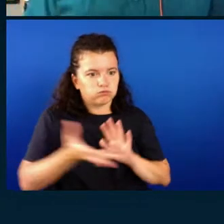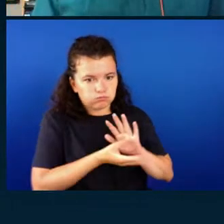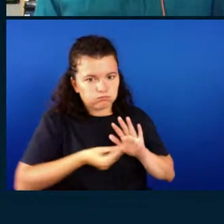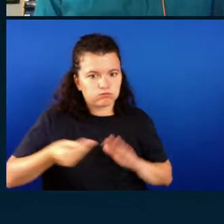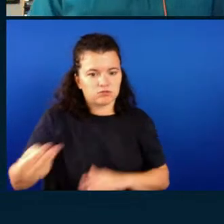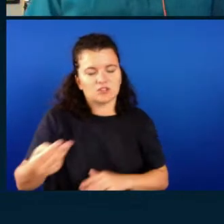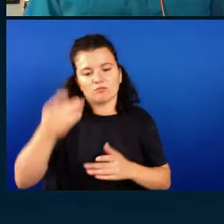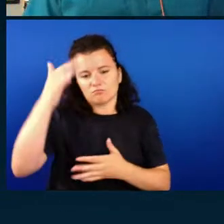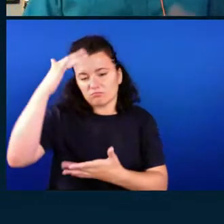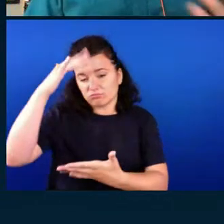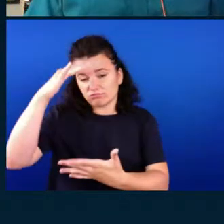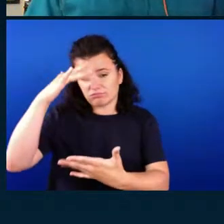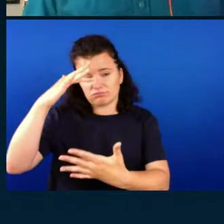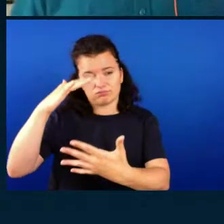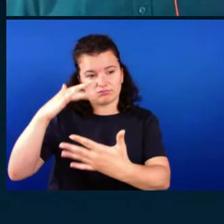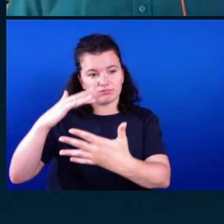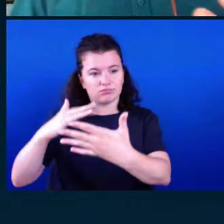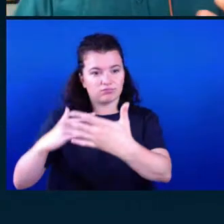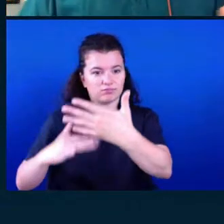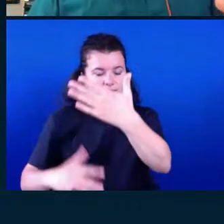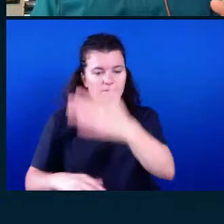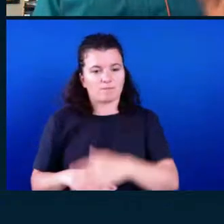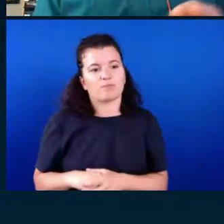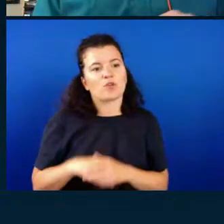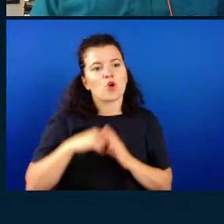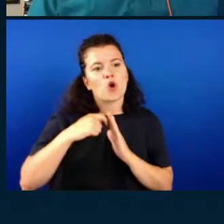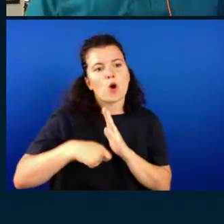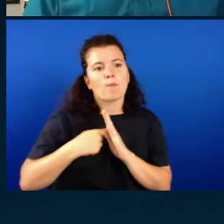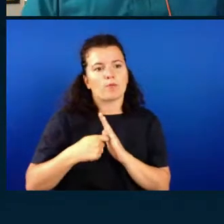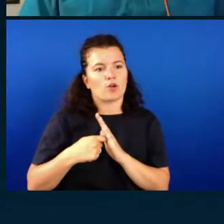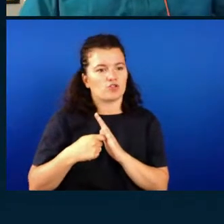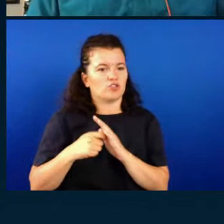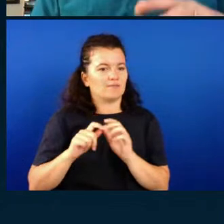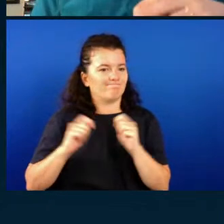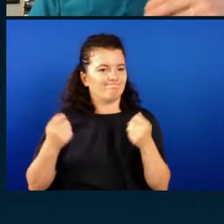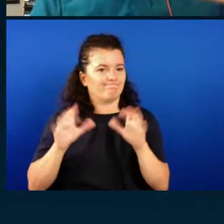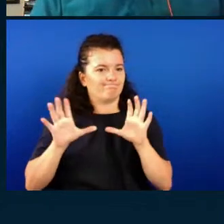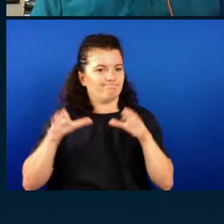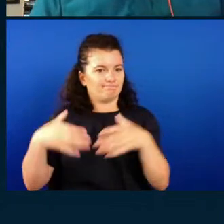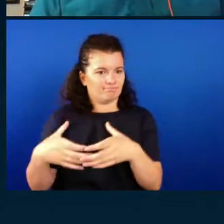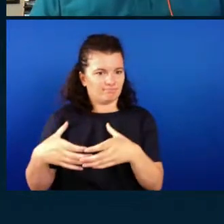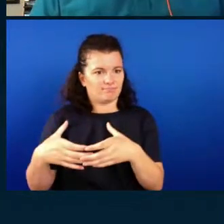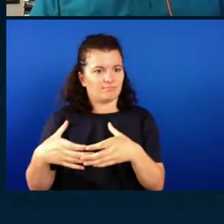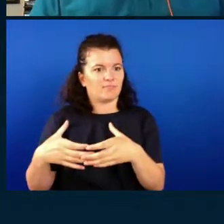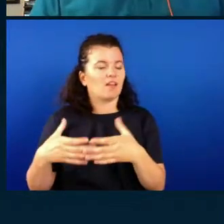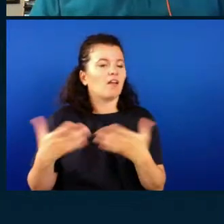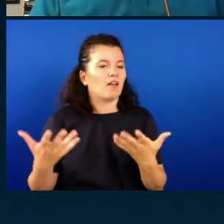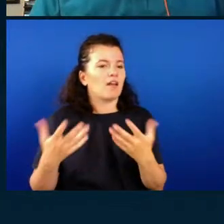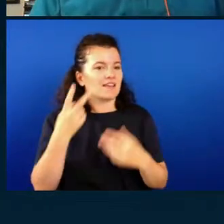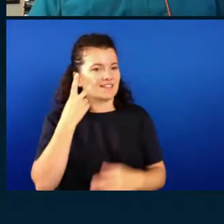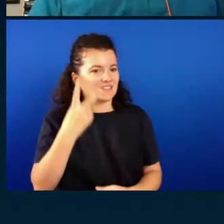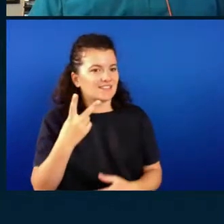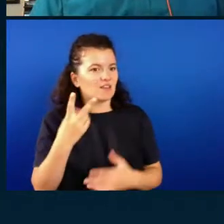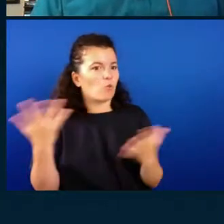enough, the project team has said so far they've seen the big majority of the usage has been actually